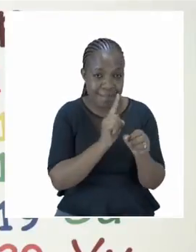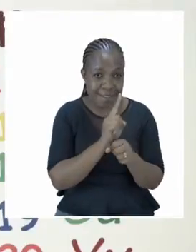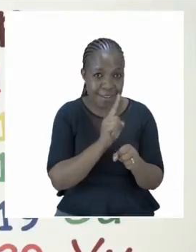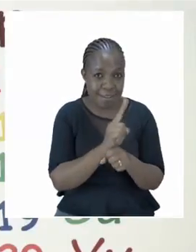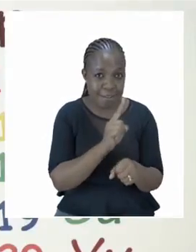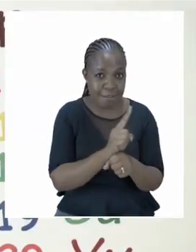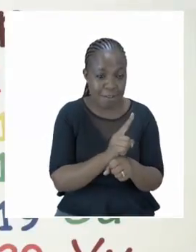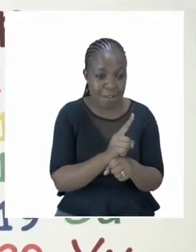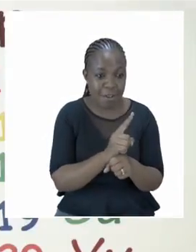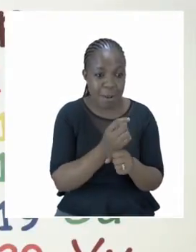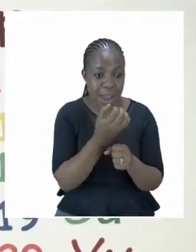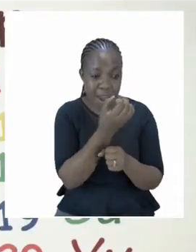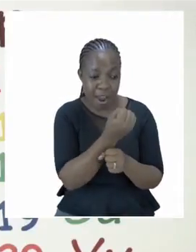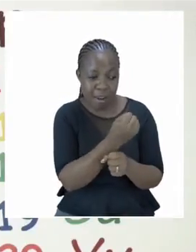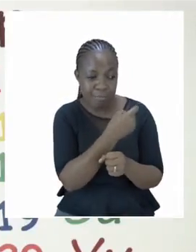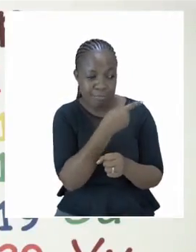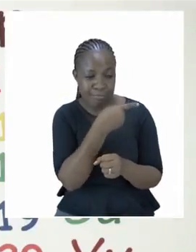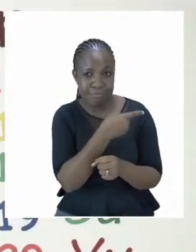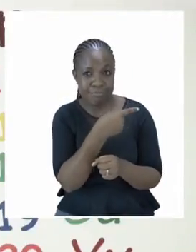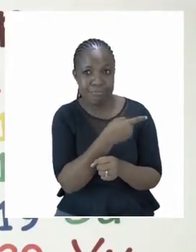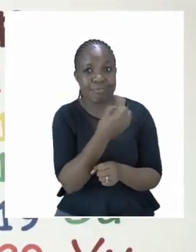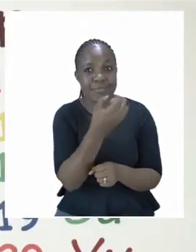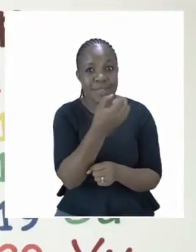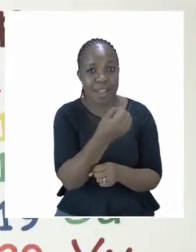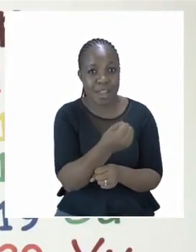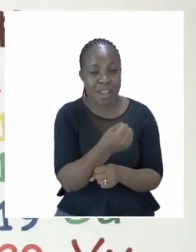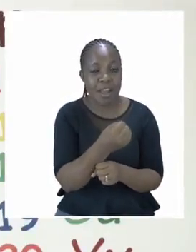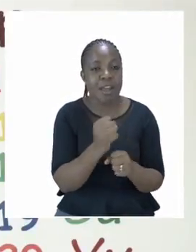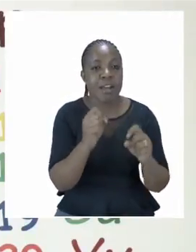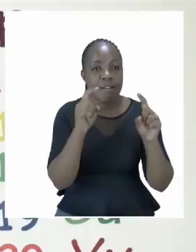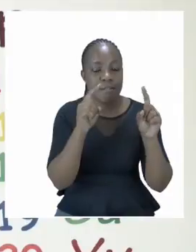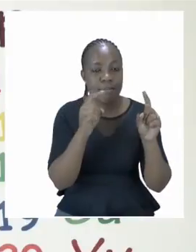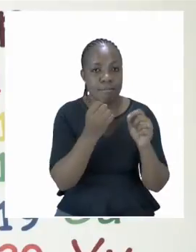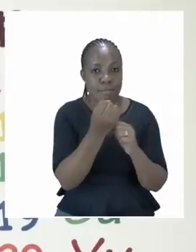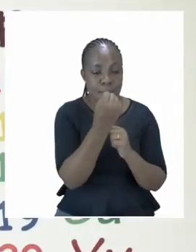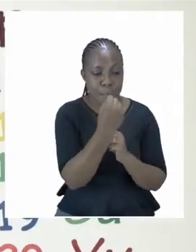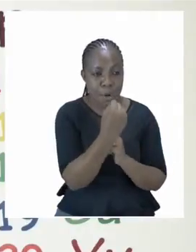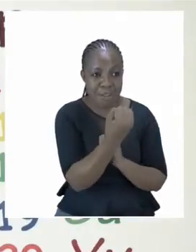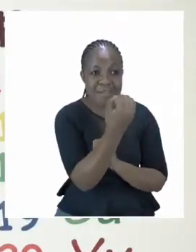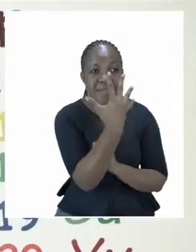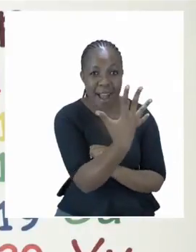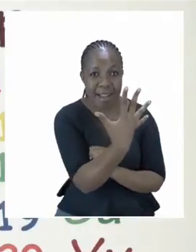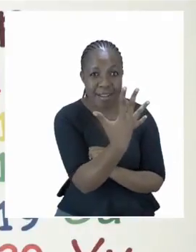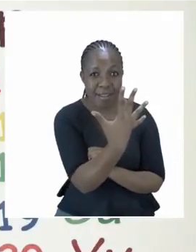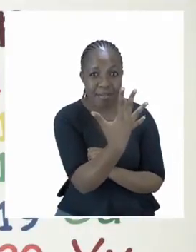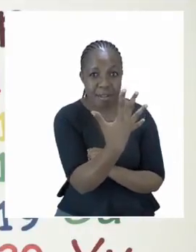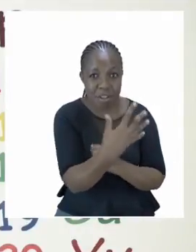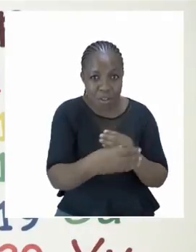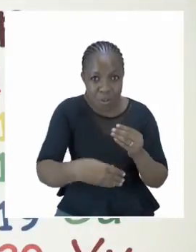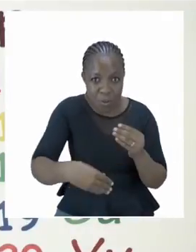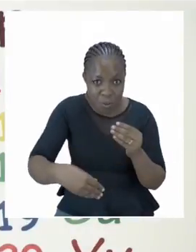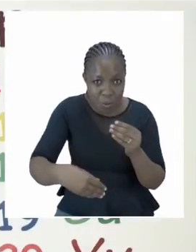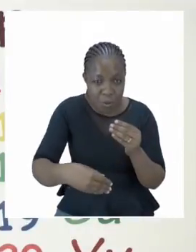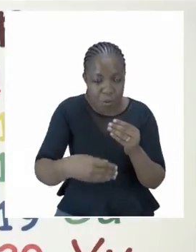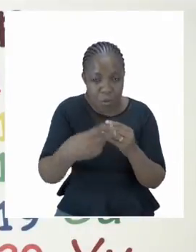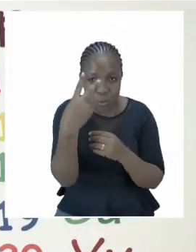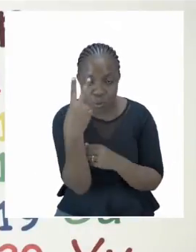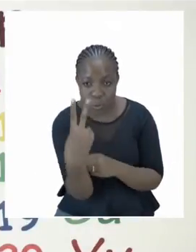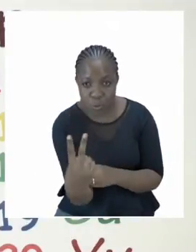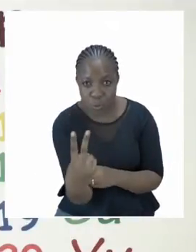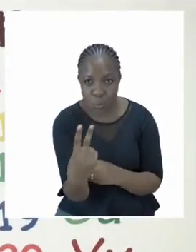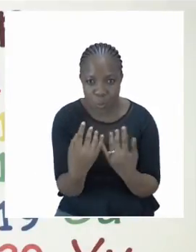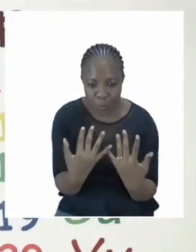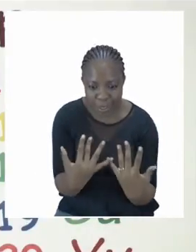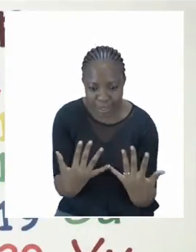our balls. We have our 5 red balls, 2 green